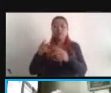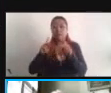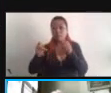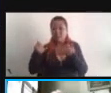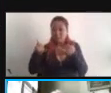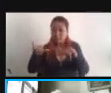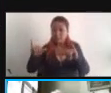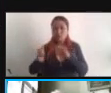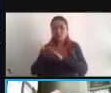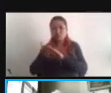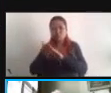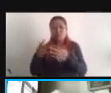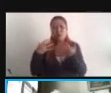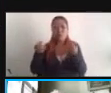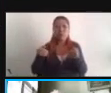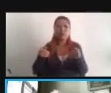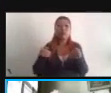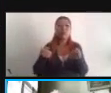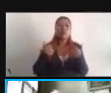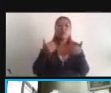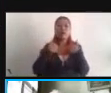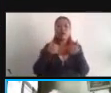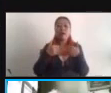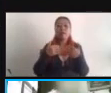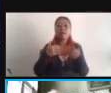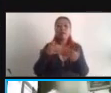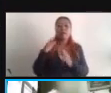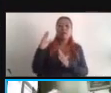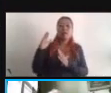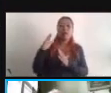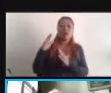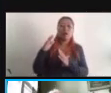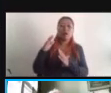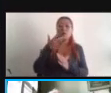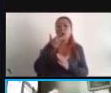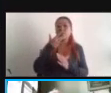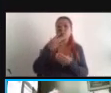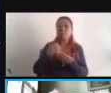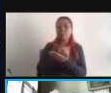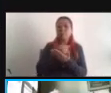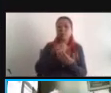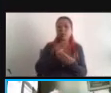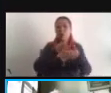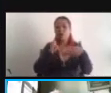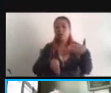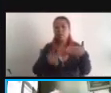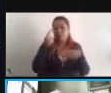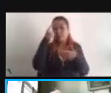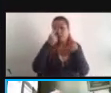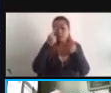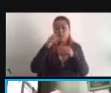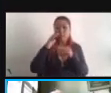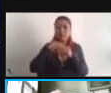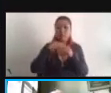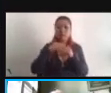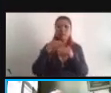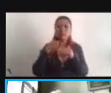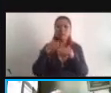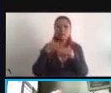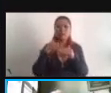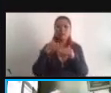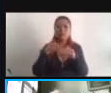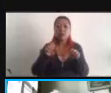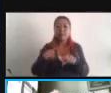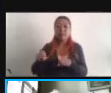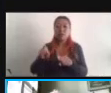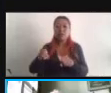health outcomes. We have standards in there that say, what is the minimum aerobic capacity you need to perform an EVA in